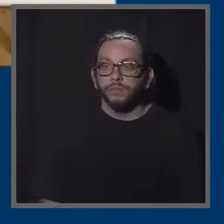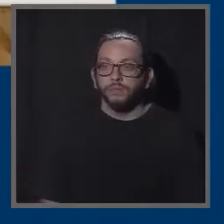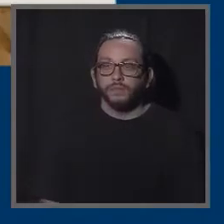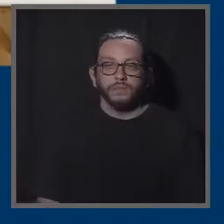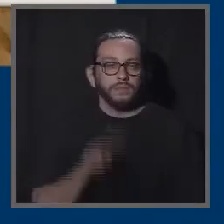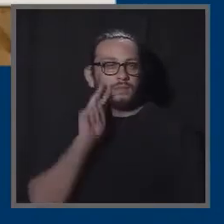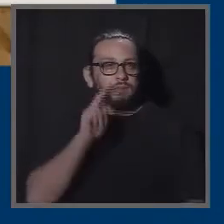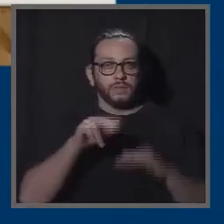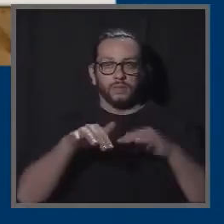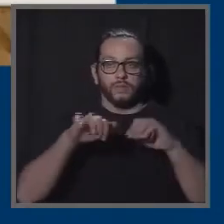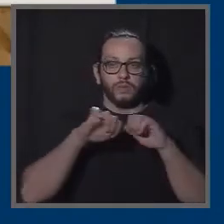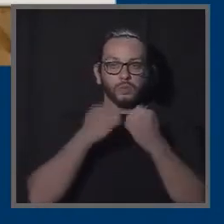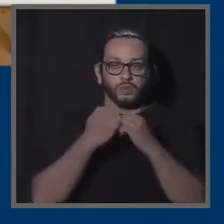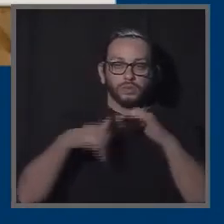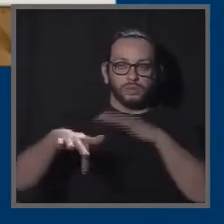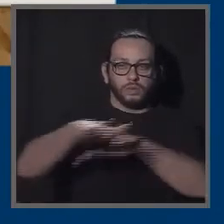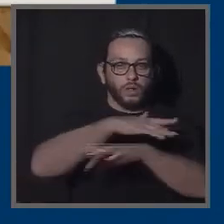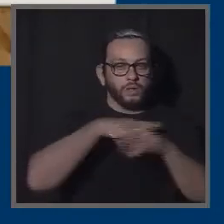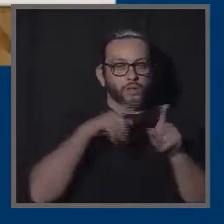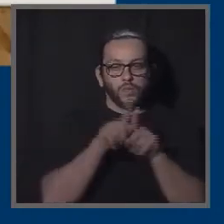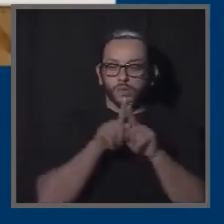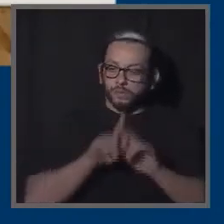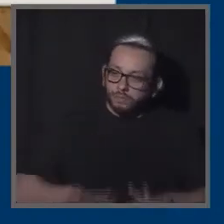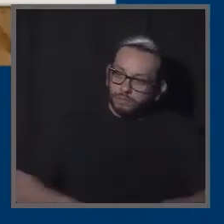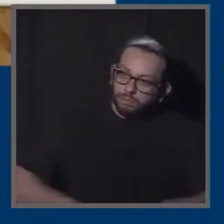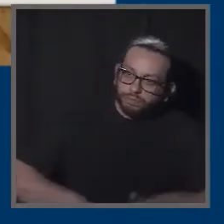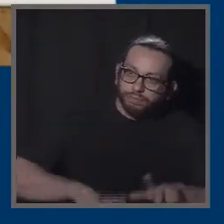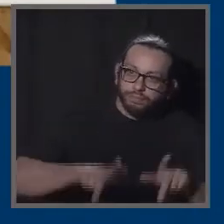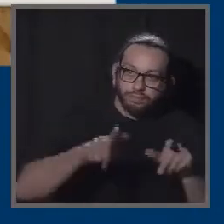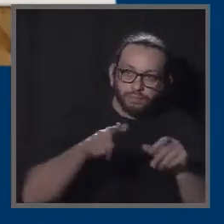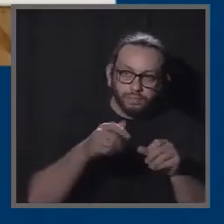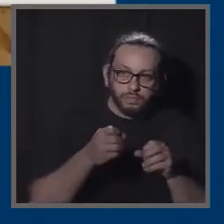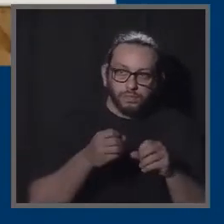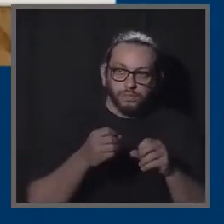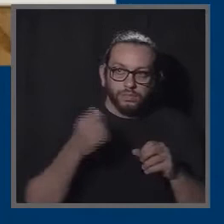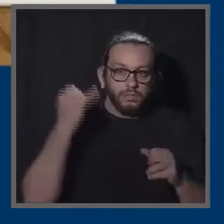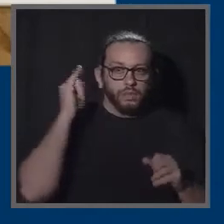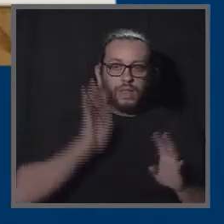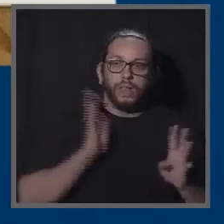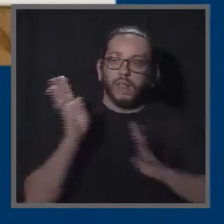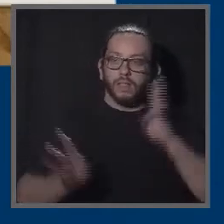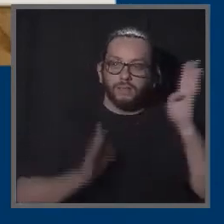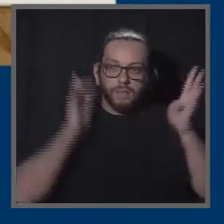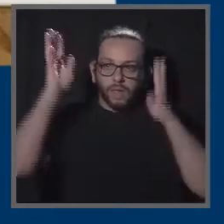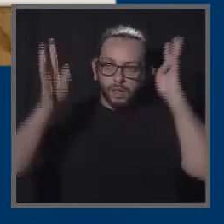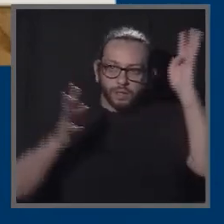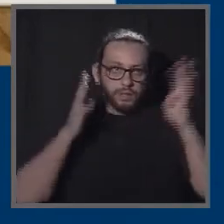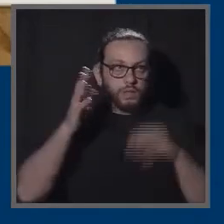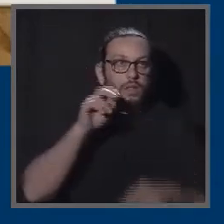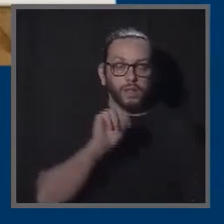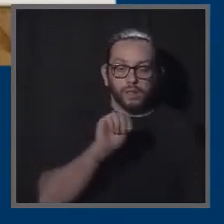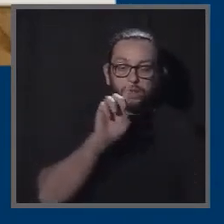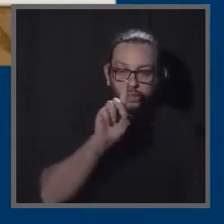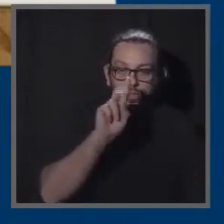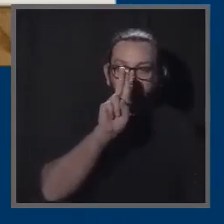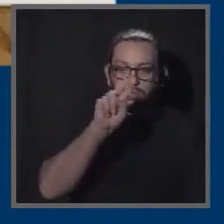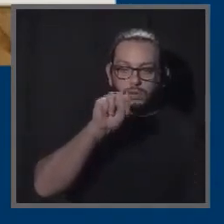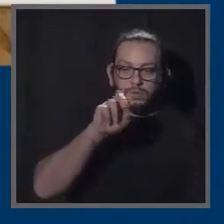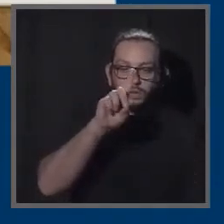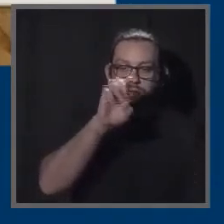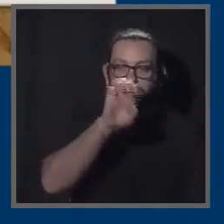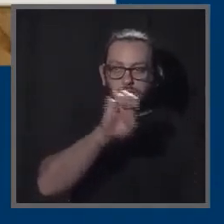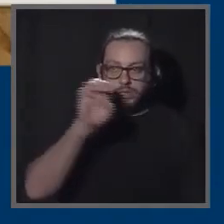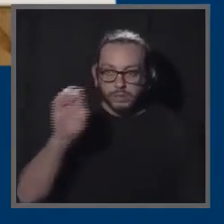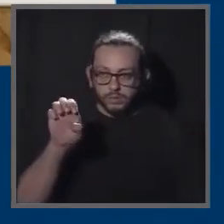because Creative Dundee has gone on to play a central role in writing a creative industry strategy for the city.